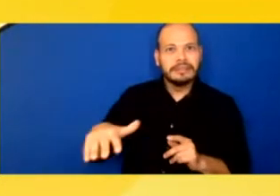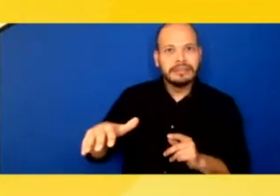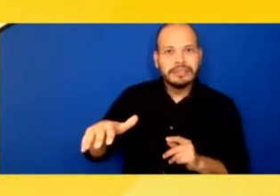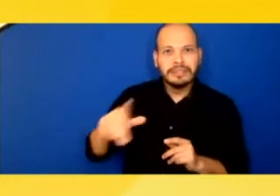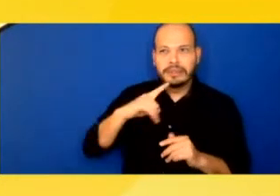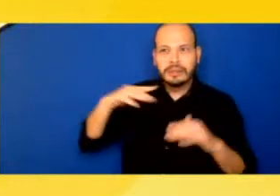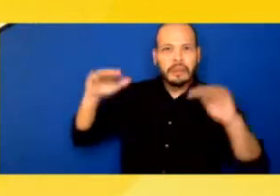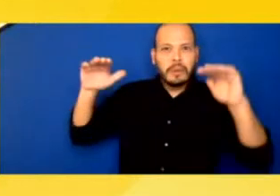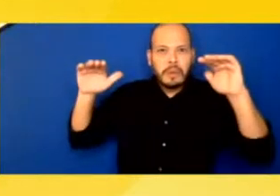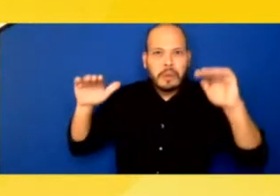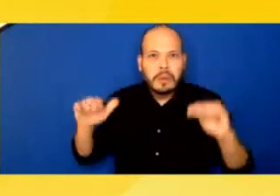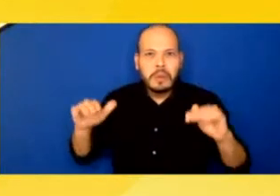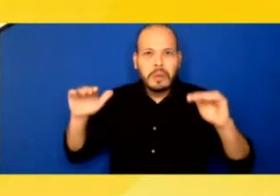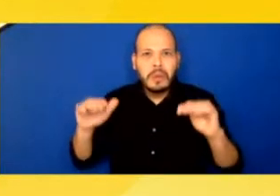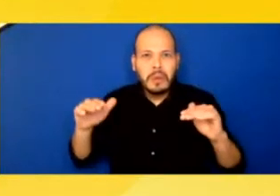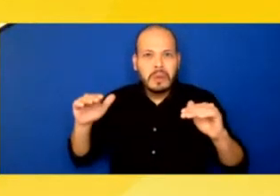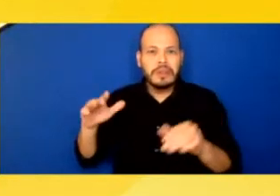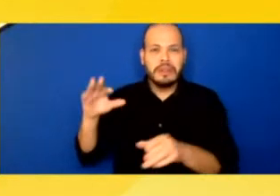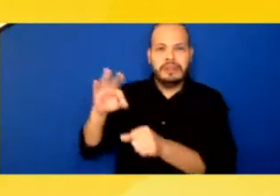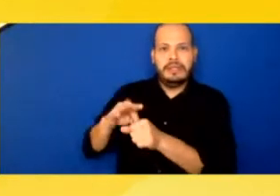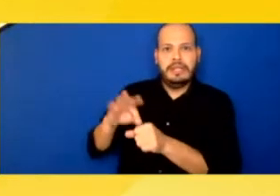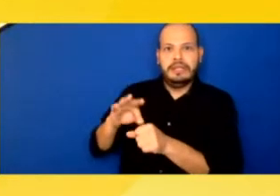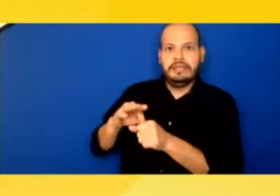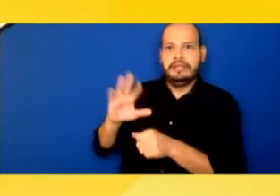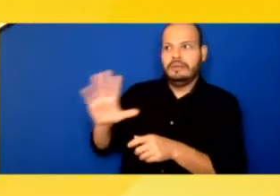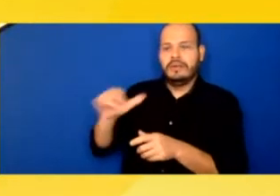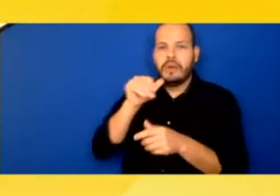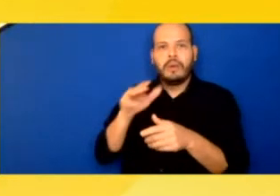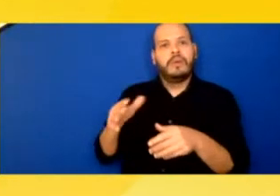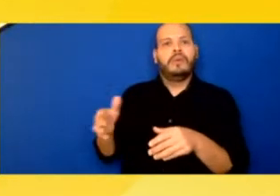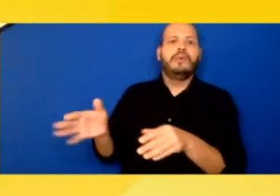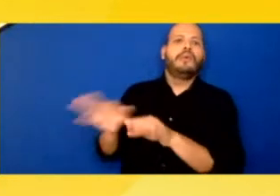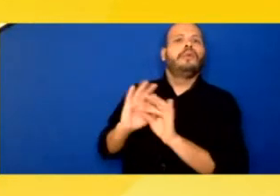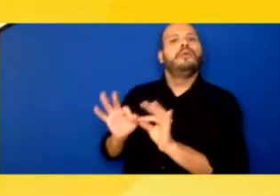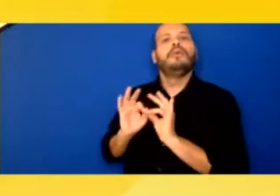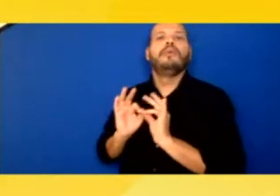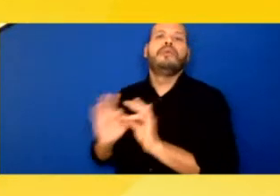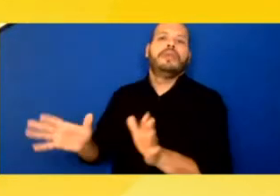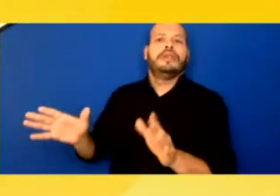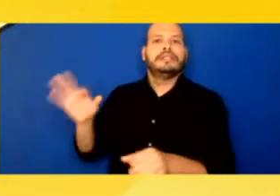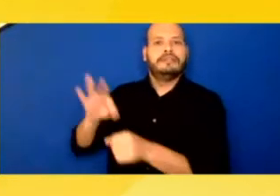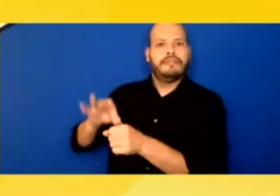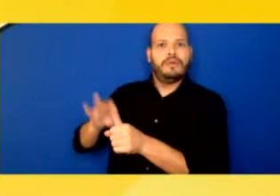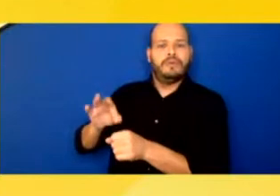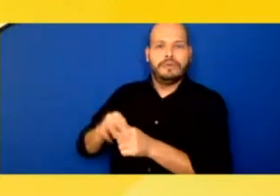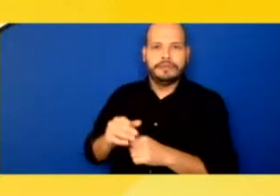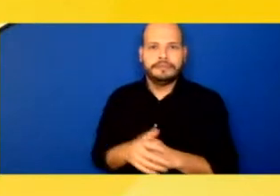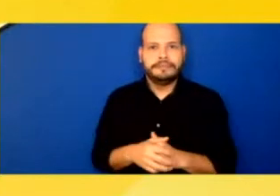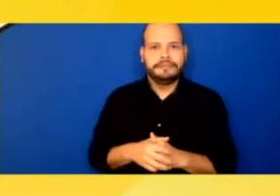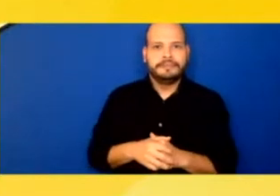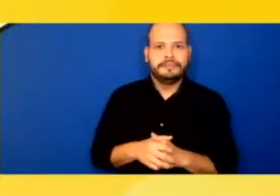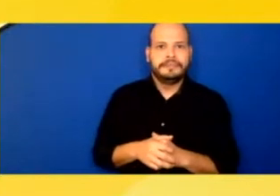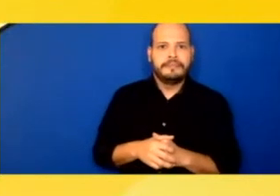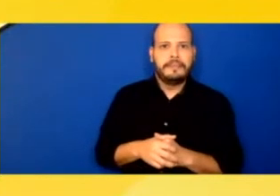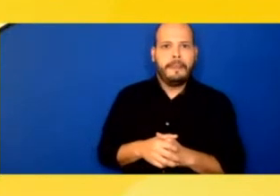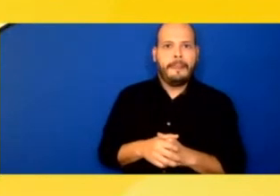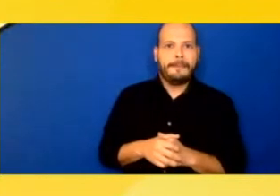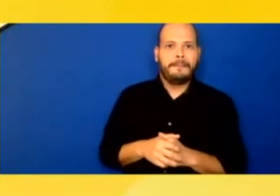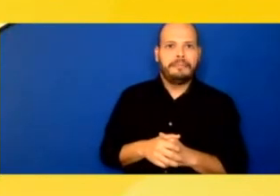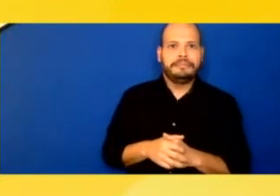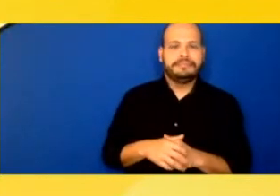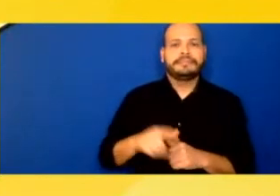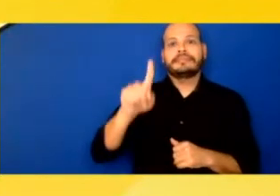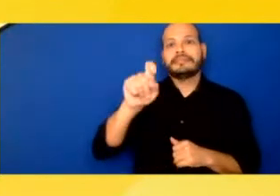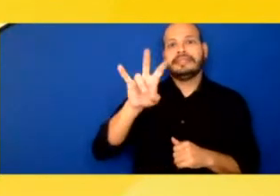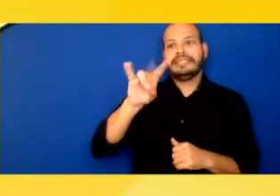170,000 votes, lost all of the other races down ballot, and 170,000 votes was the margin of victory.